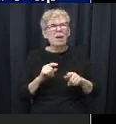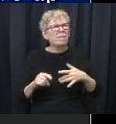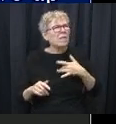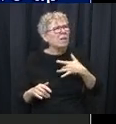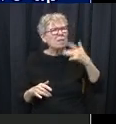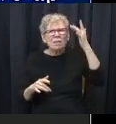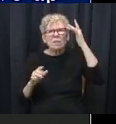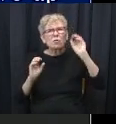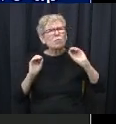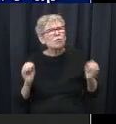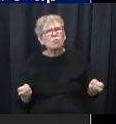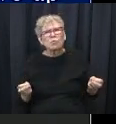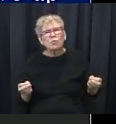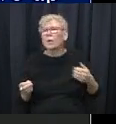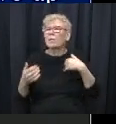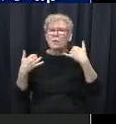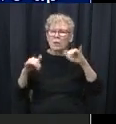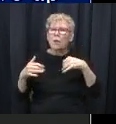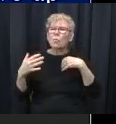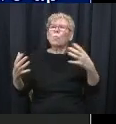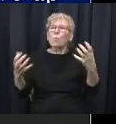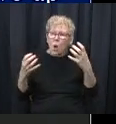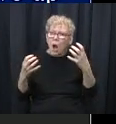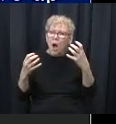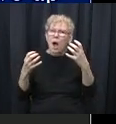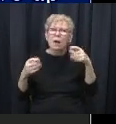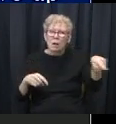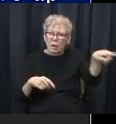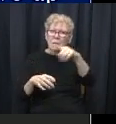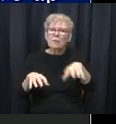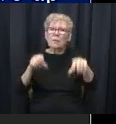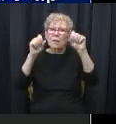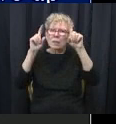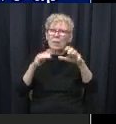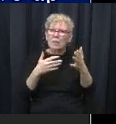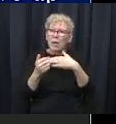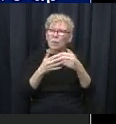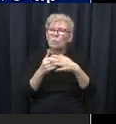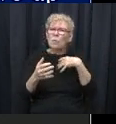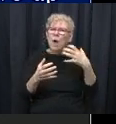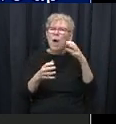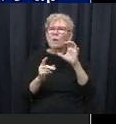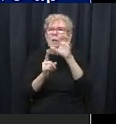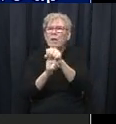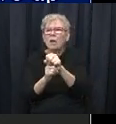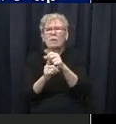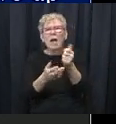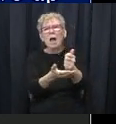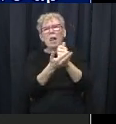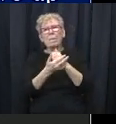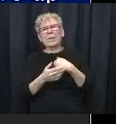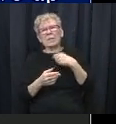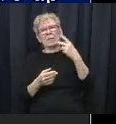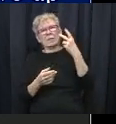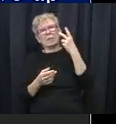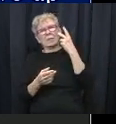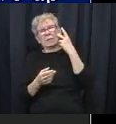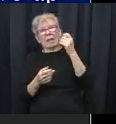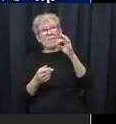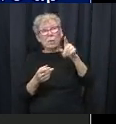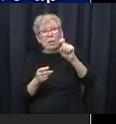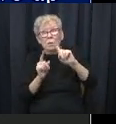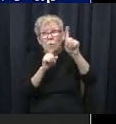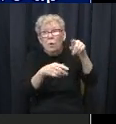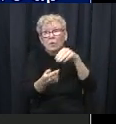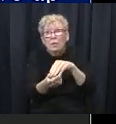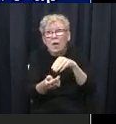seek care early if they need it, but also because we want to facilitate isolation, contact tracing, and quarantine,